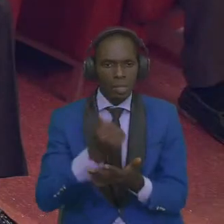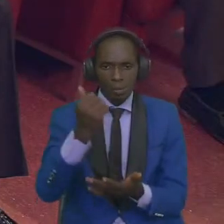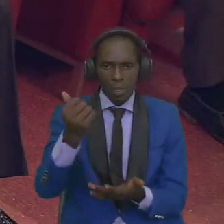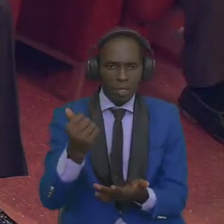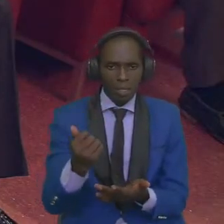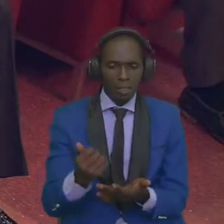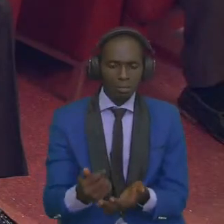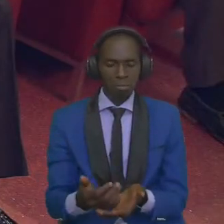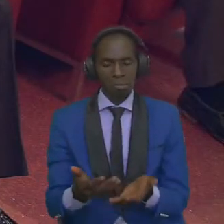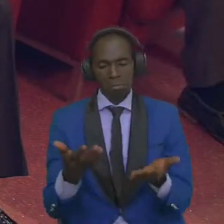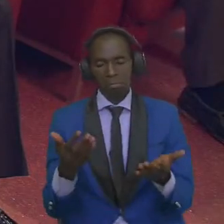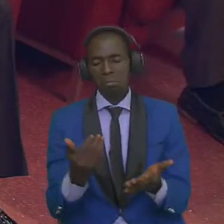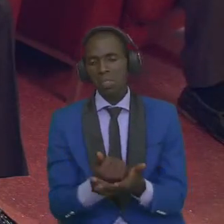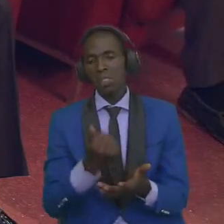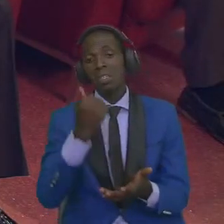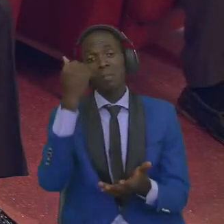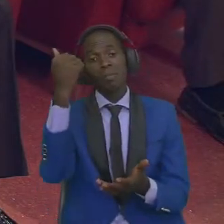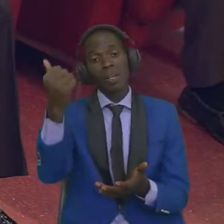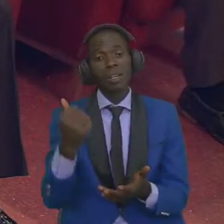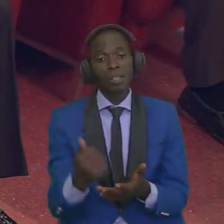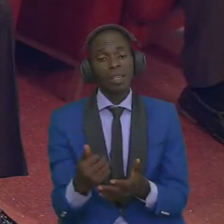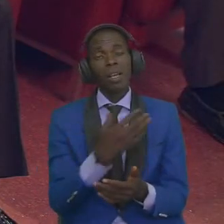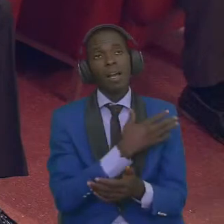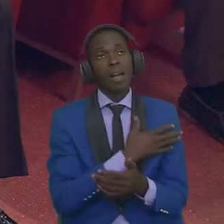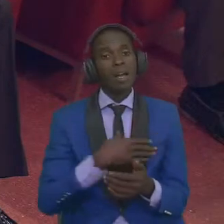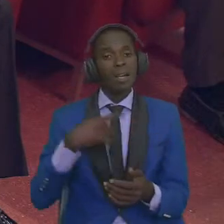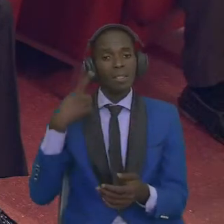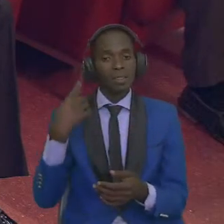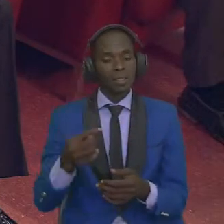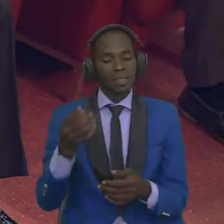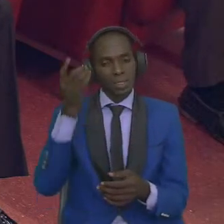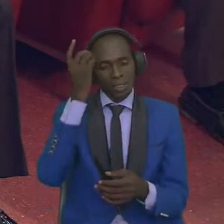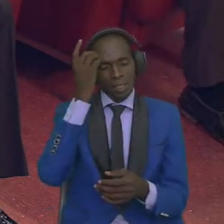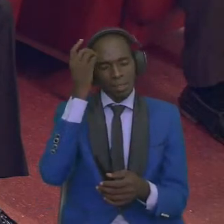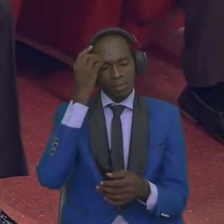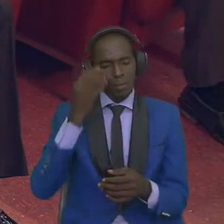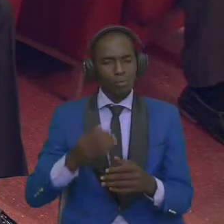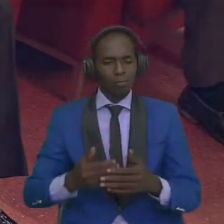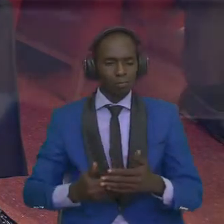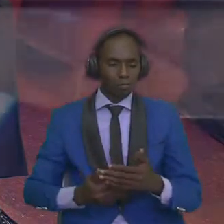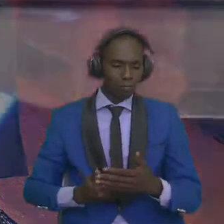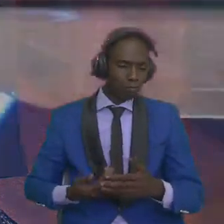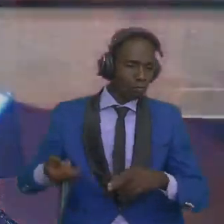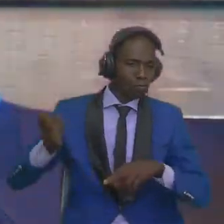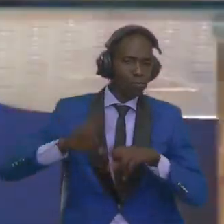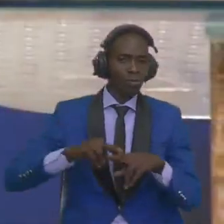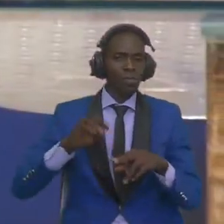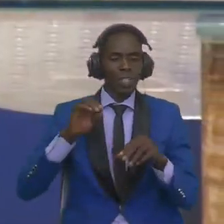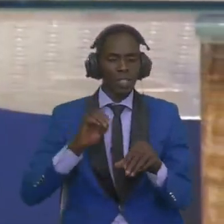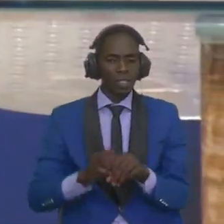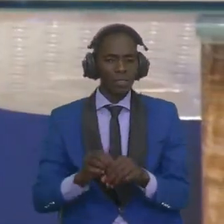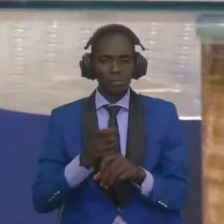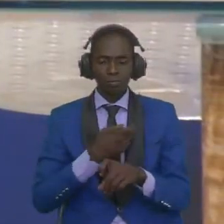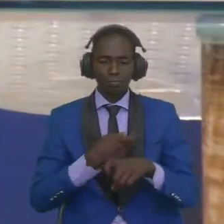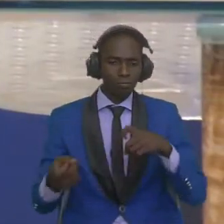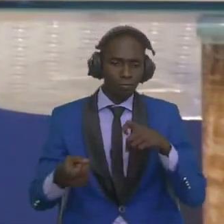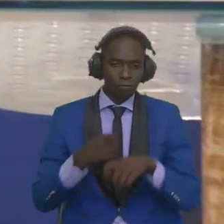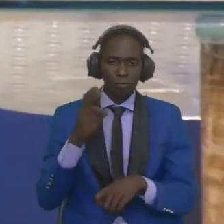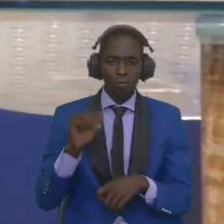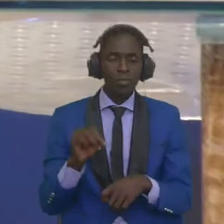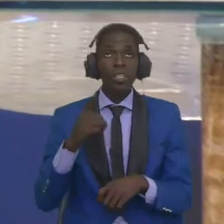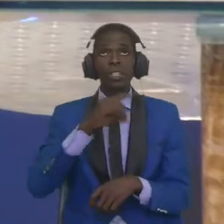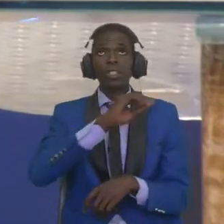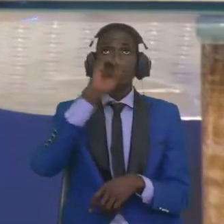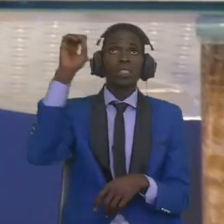that? As the devil advanced in buffeting him, the grace of God